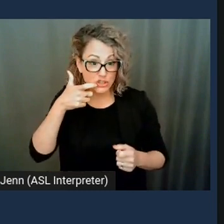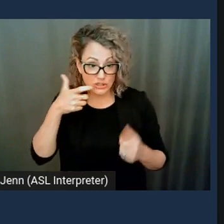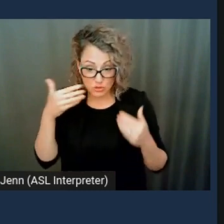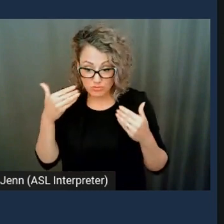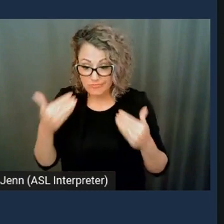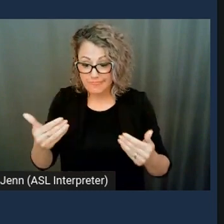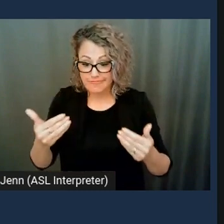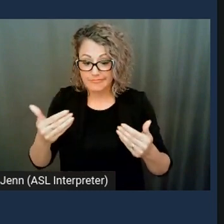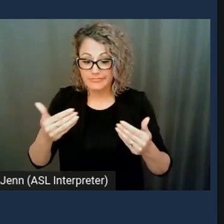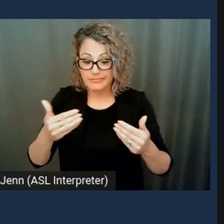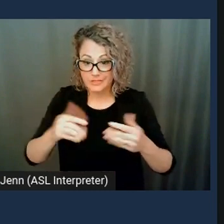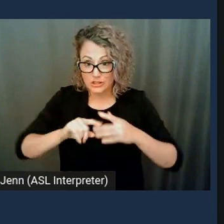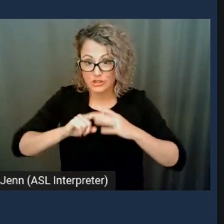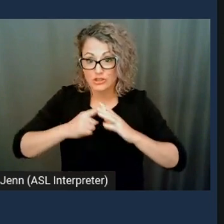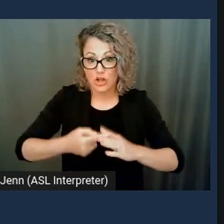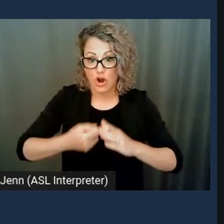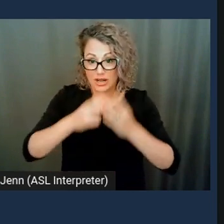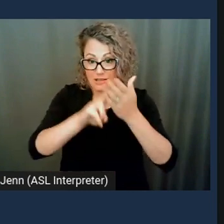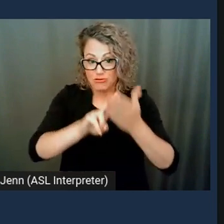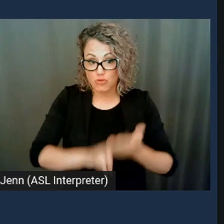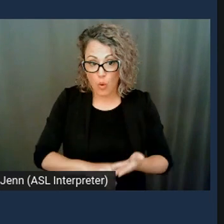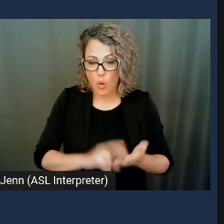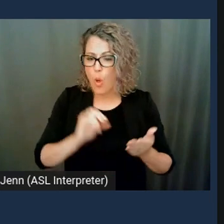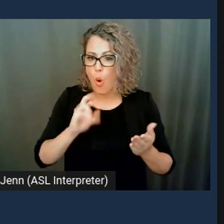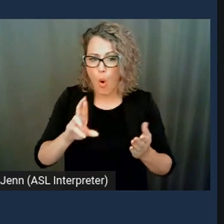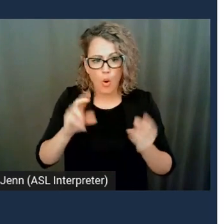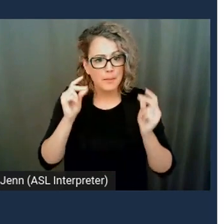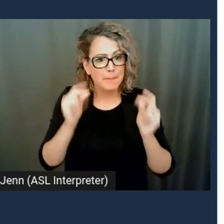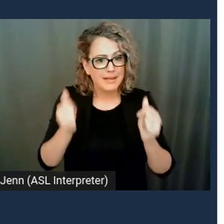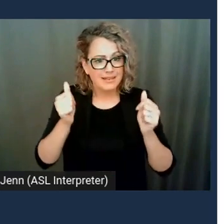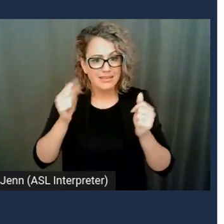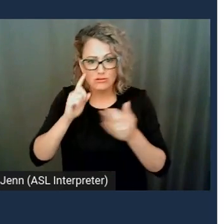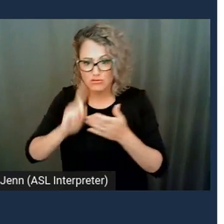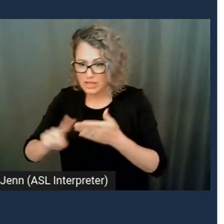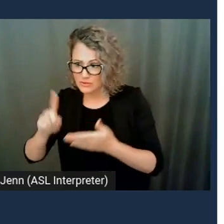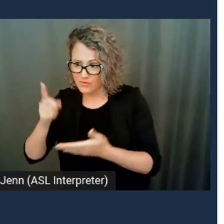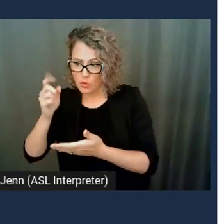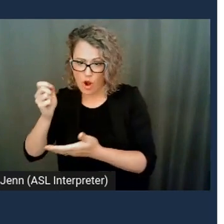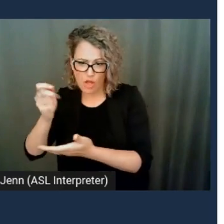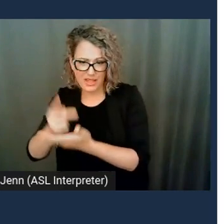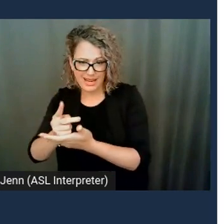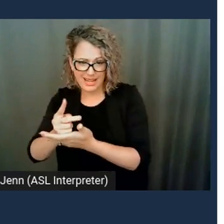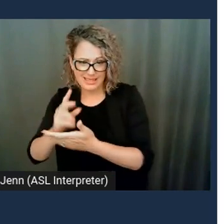caller or directly check for the authentication status.